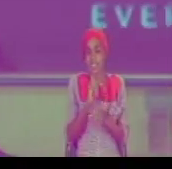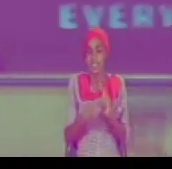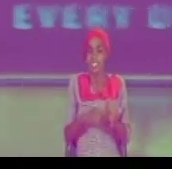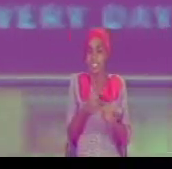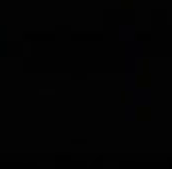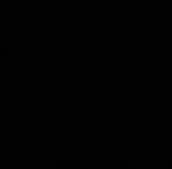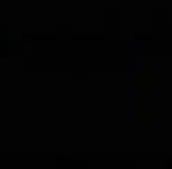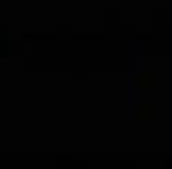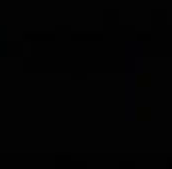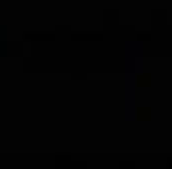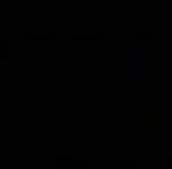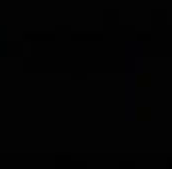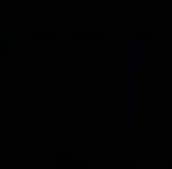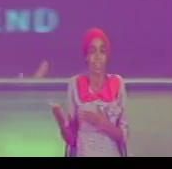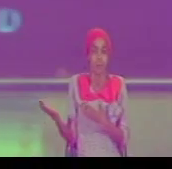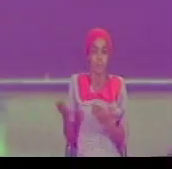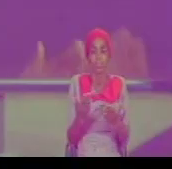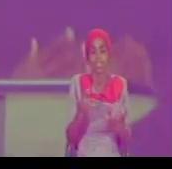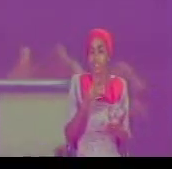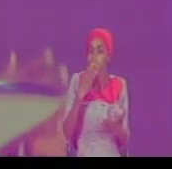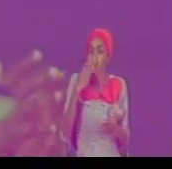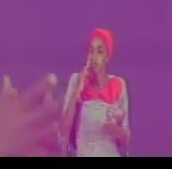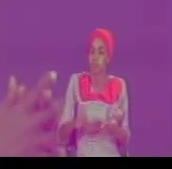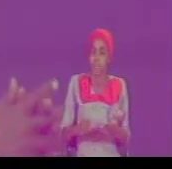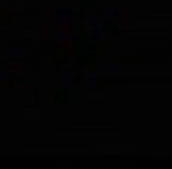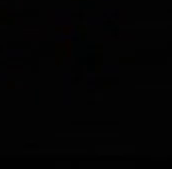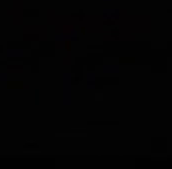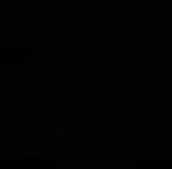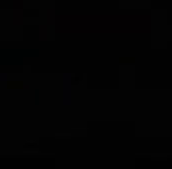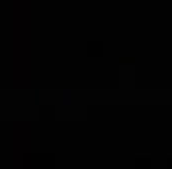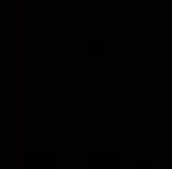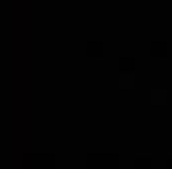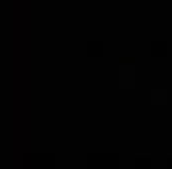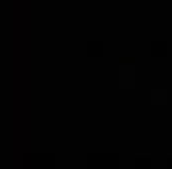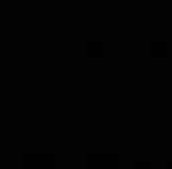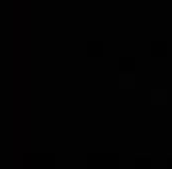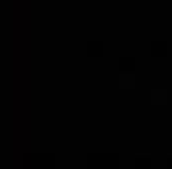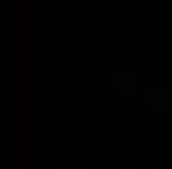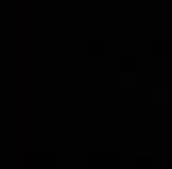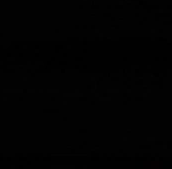when you get home, you can read 2 Samuel chapter 6, reading from